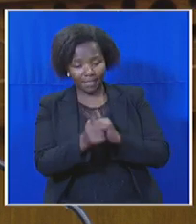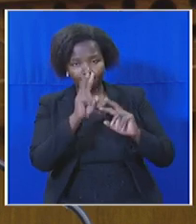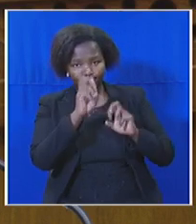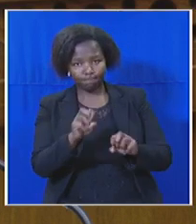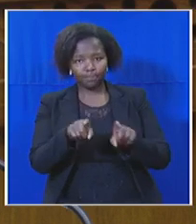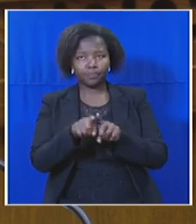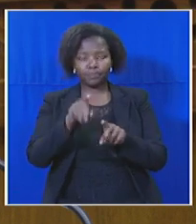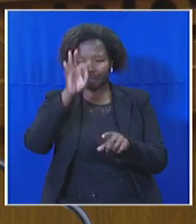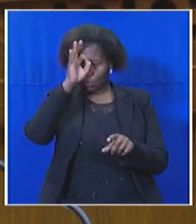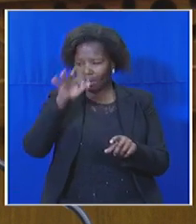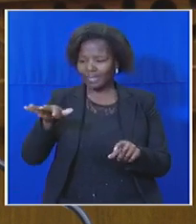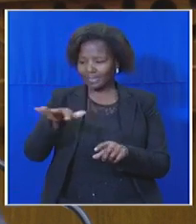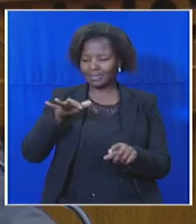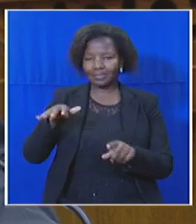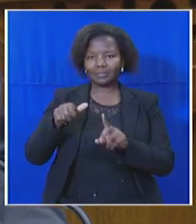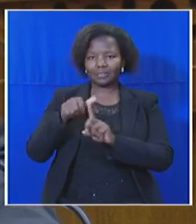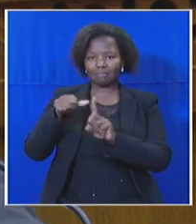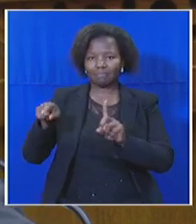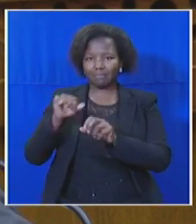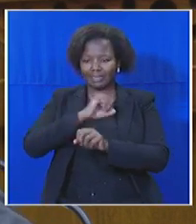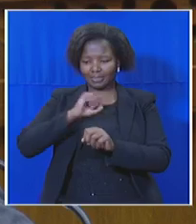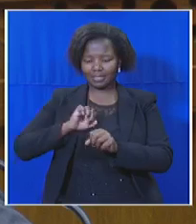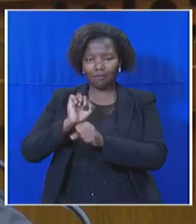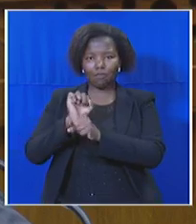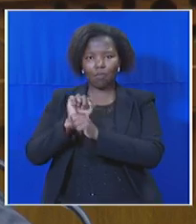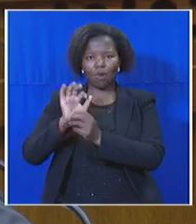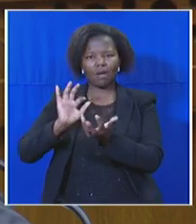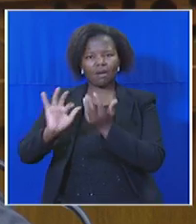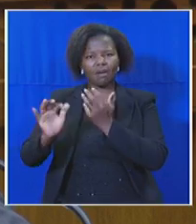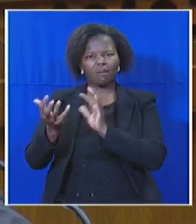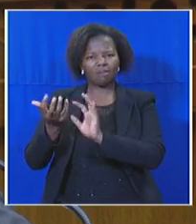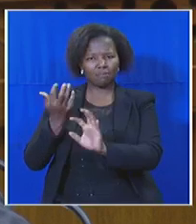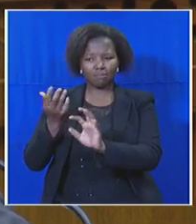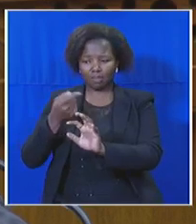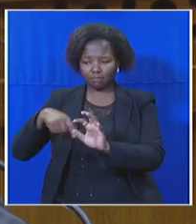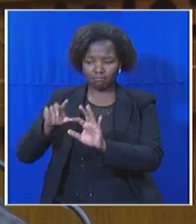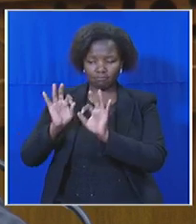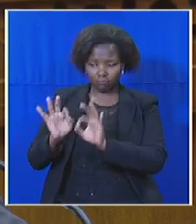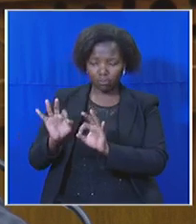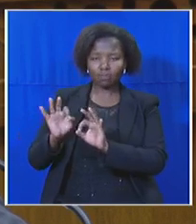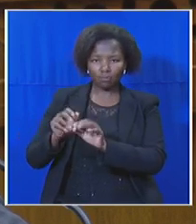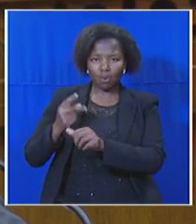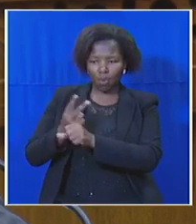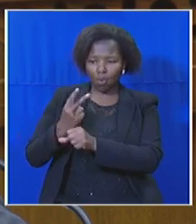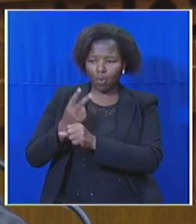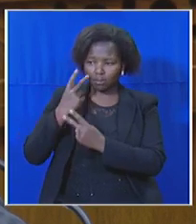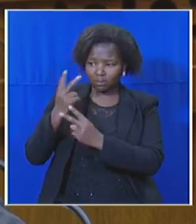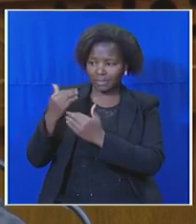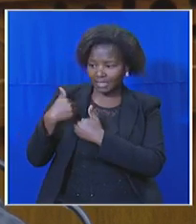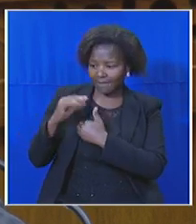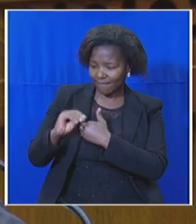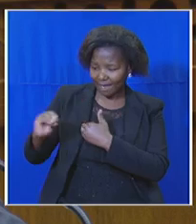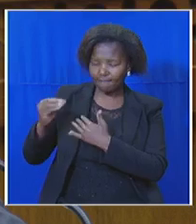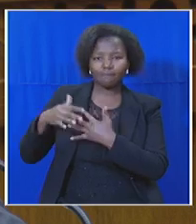relief commanders will ensure that directives and standing orders regarding safety are rigorously implemented.